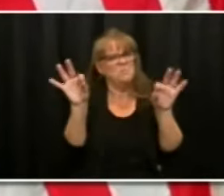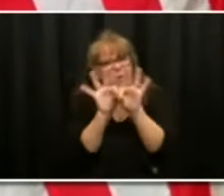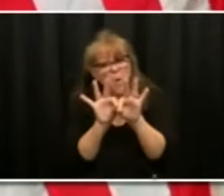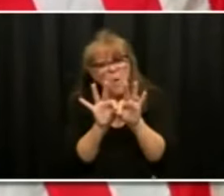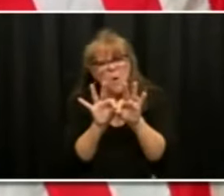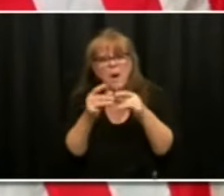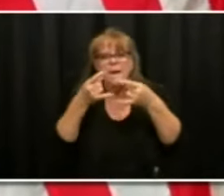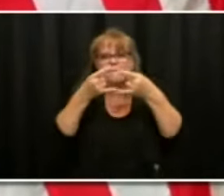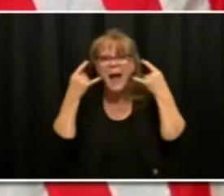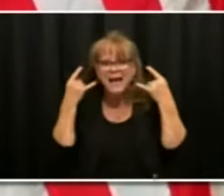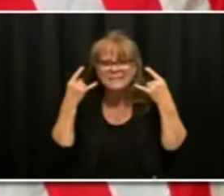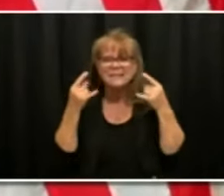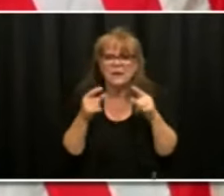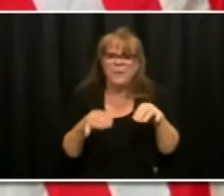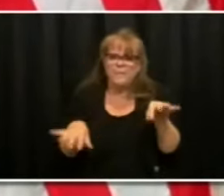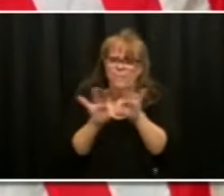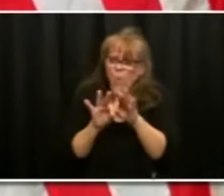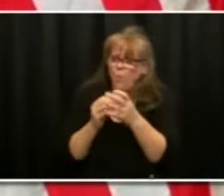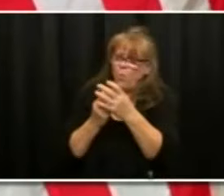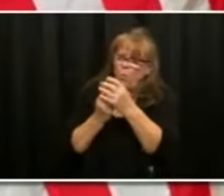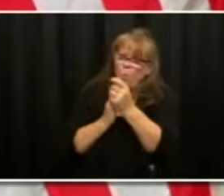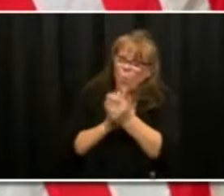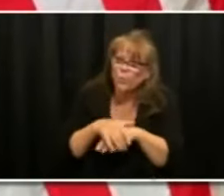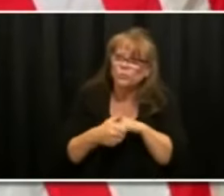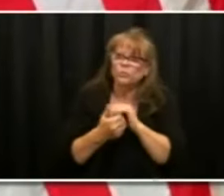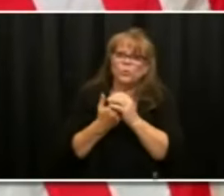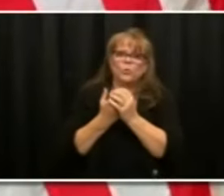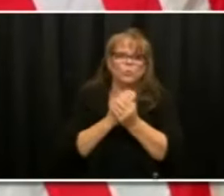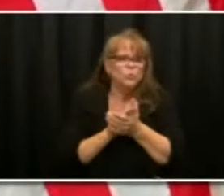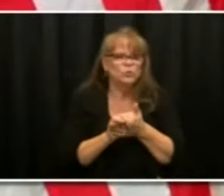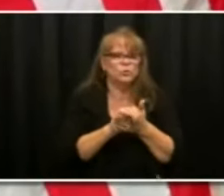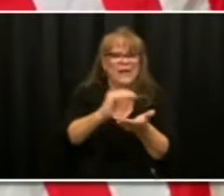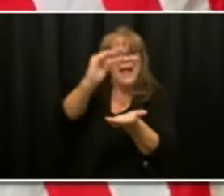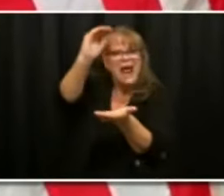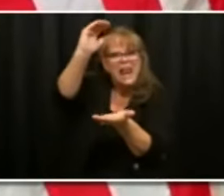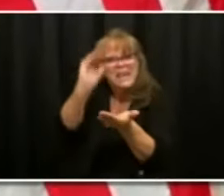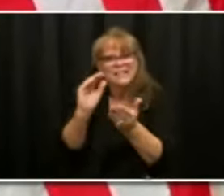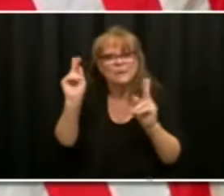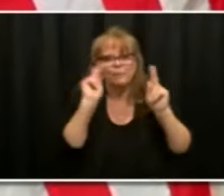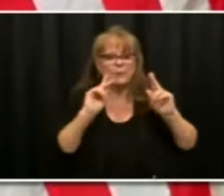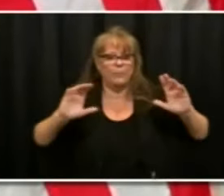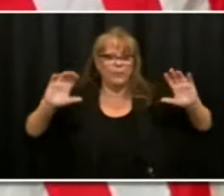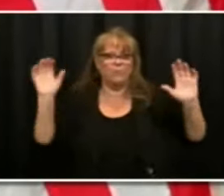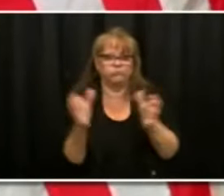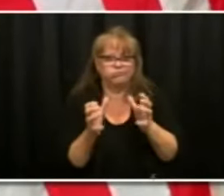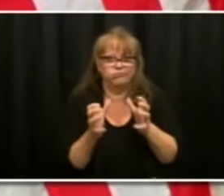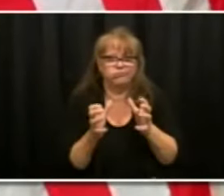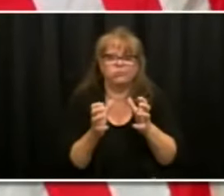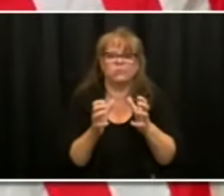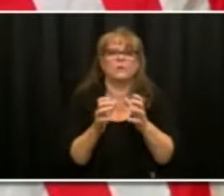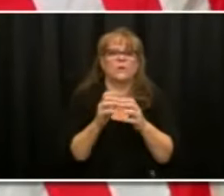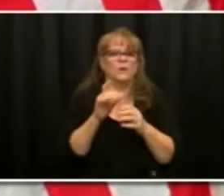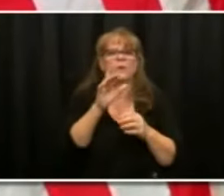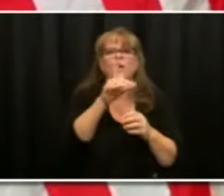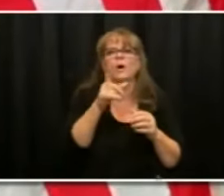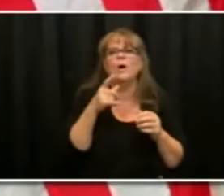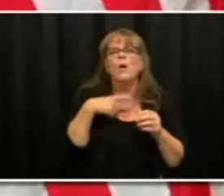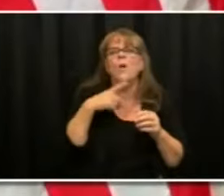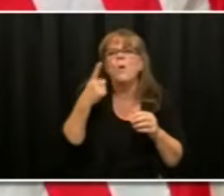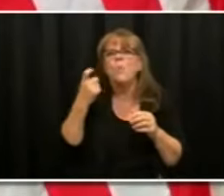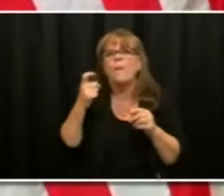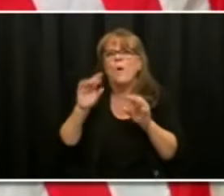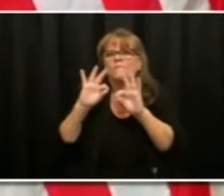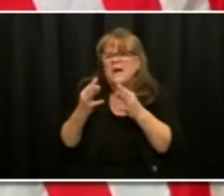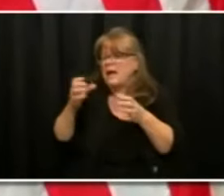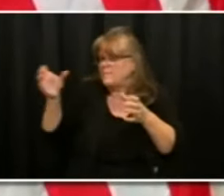groups, limiting social interactions to one other household at most, preferably just your own, and physically